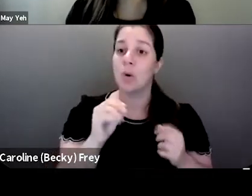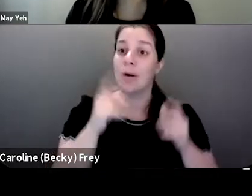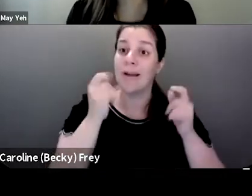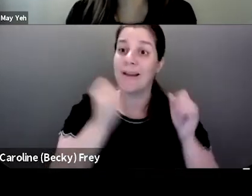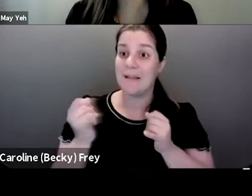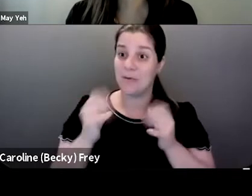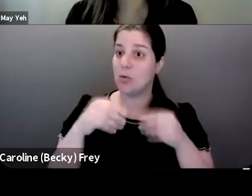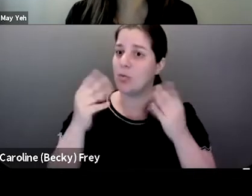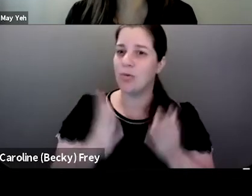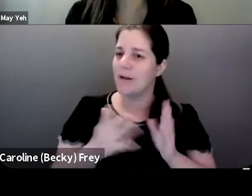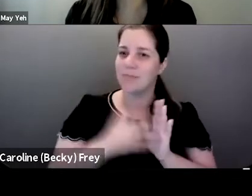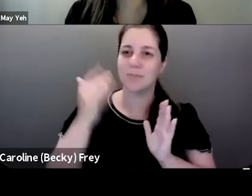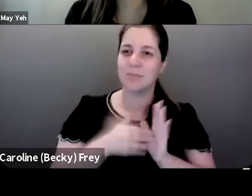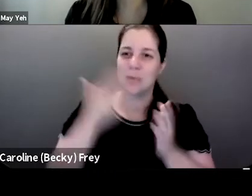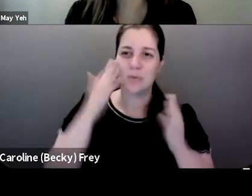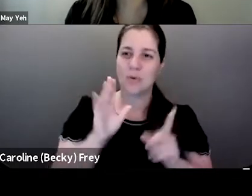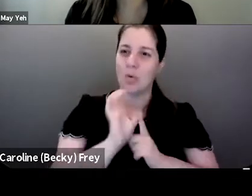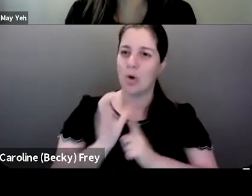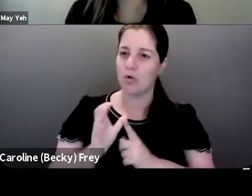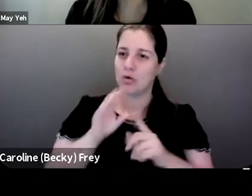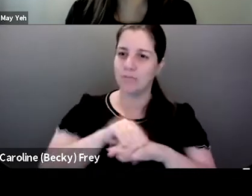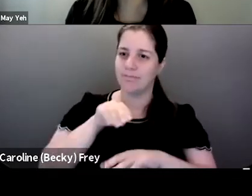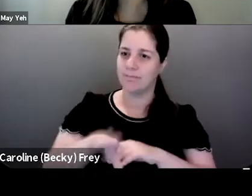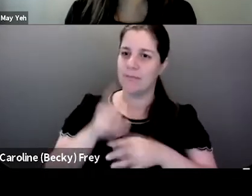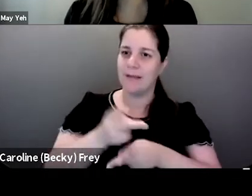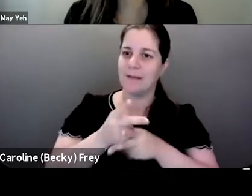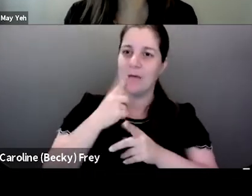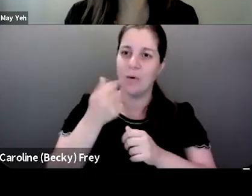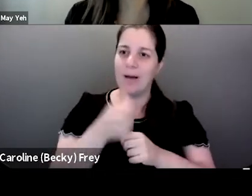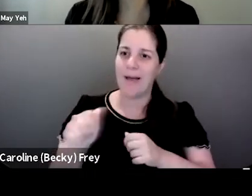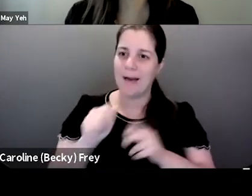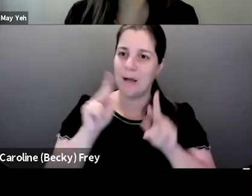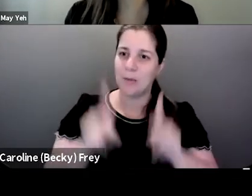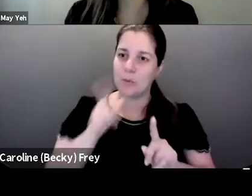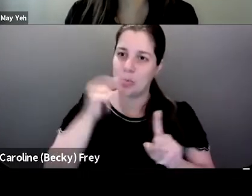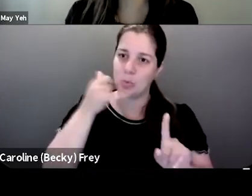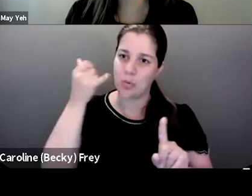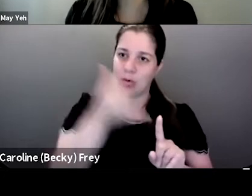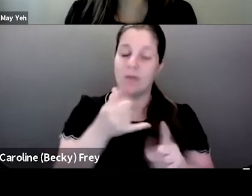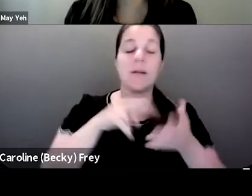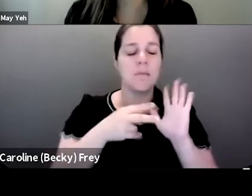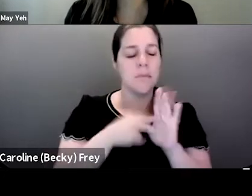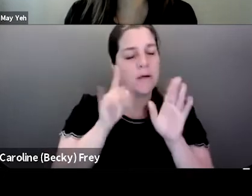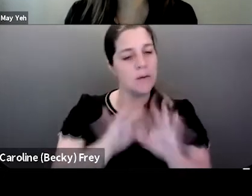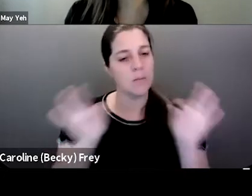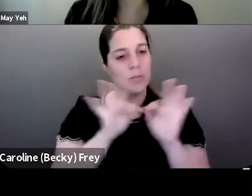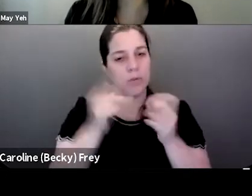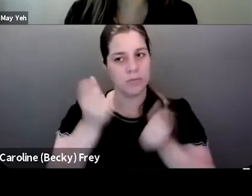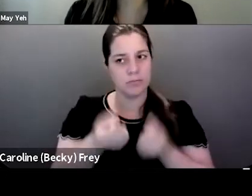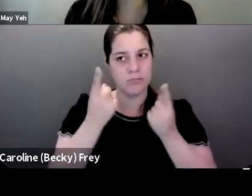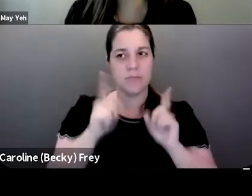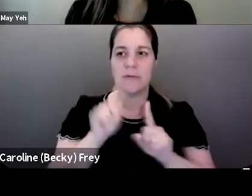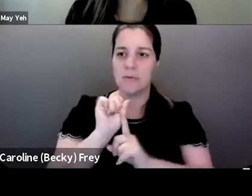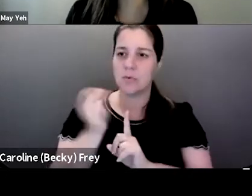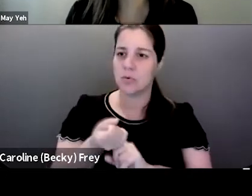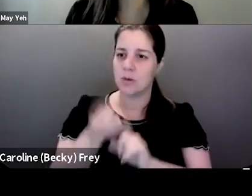be aware of the different cultural dimensions that may affect care for any given caller. As such, it is important to ascertain factors beforehand that may be highly